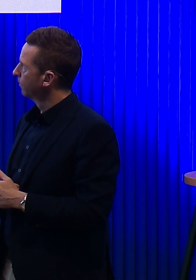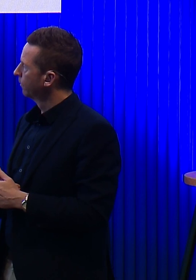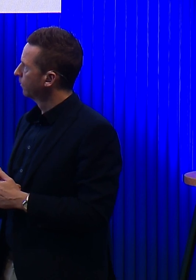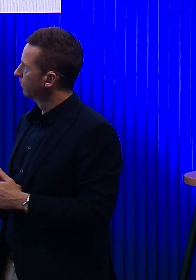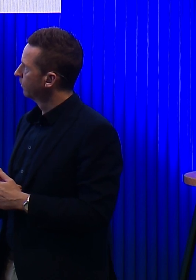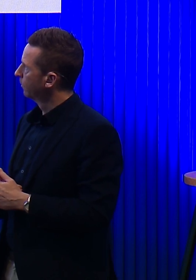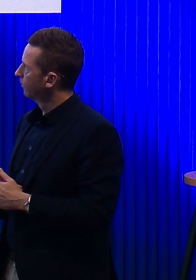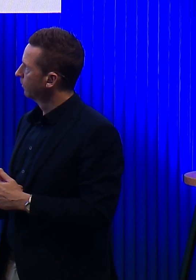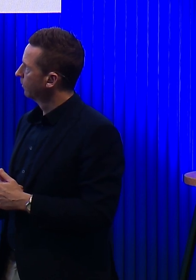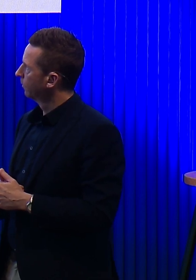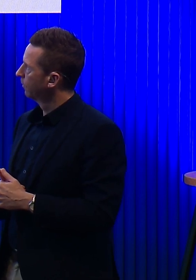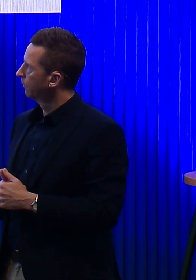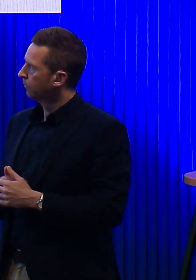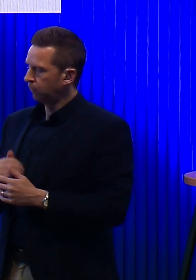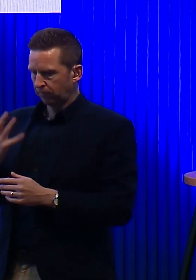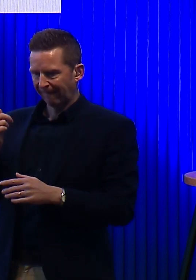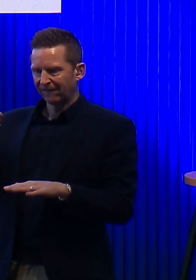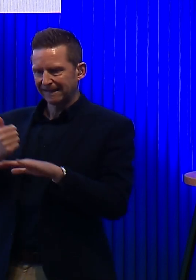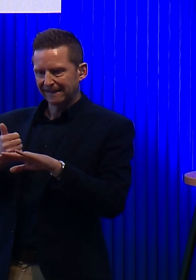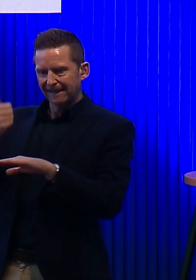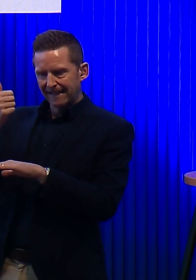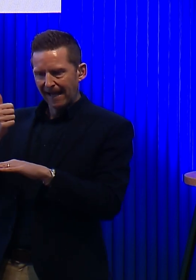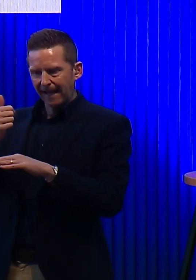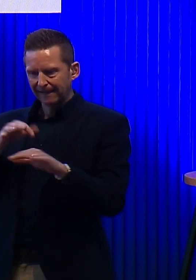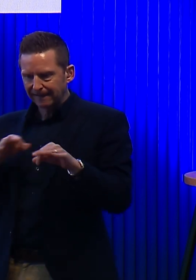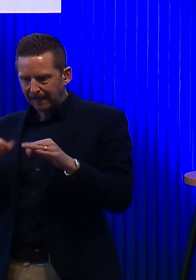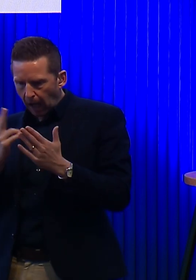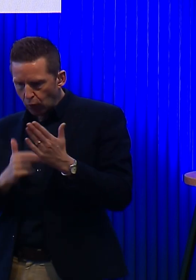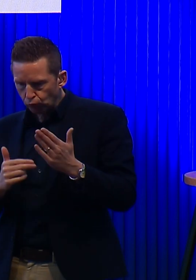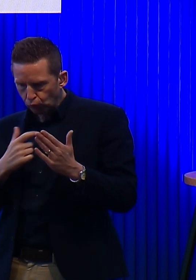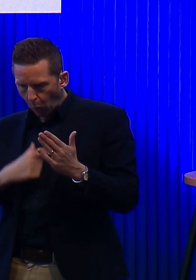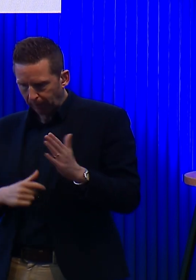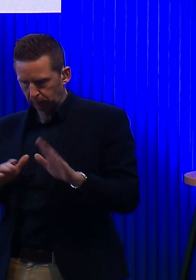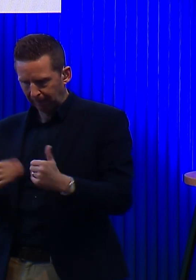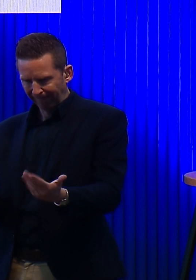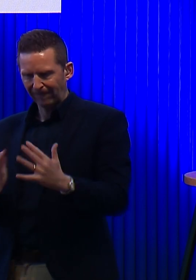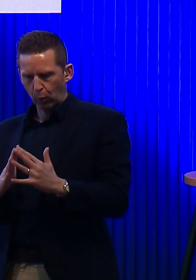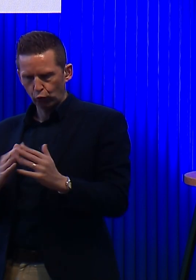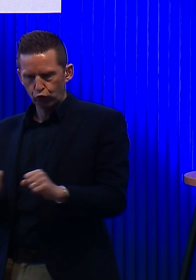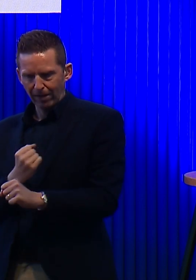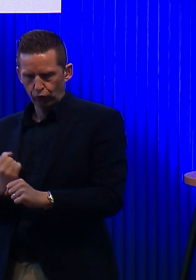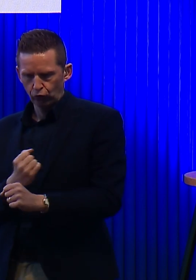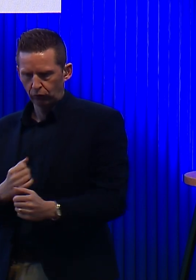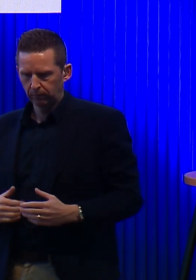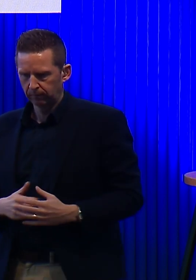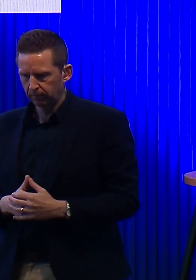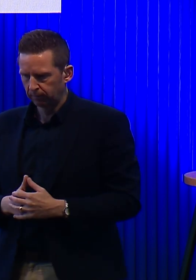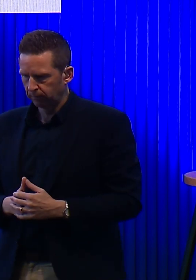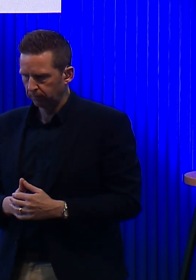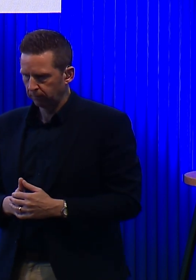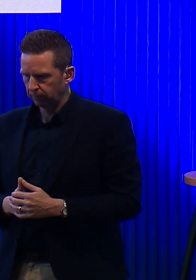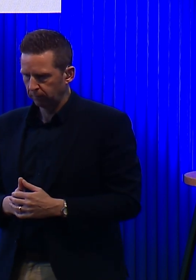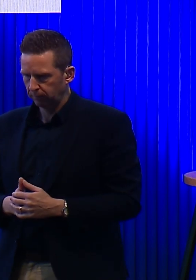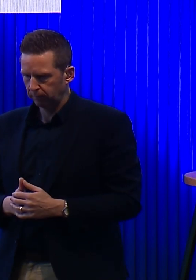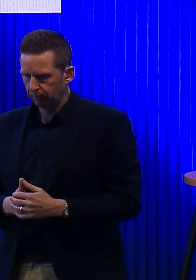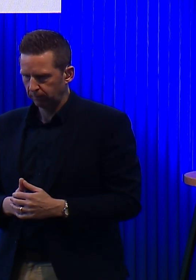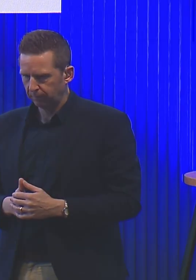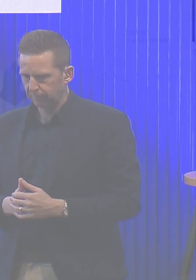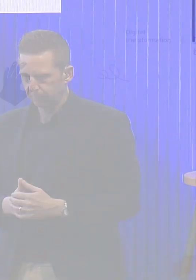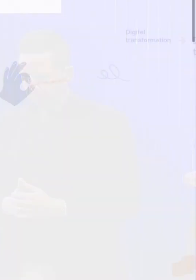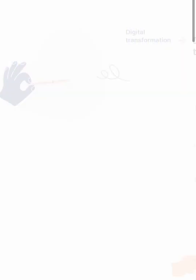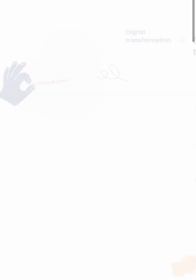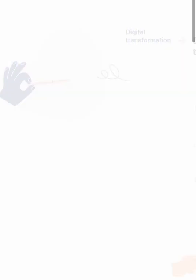have senior design roles contributing to that value creation. Now, these 3 things,